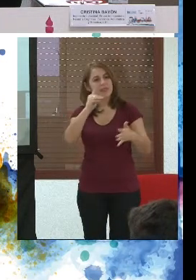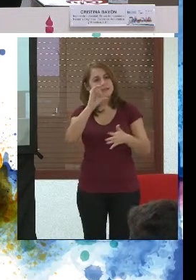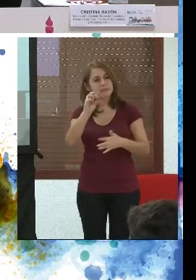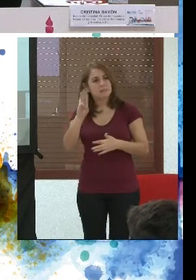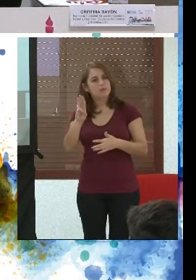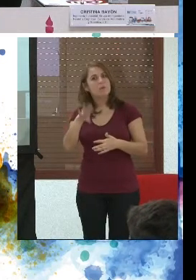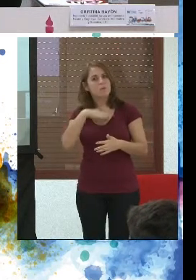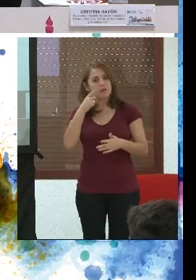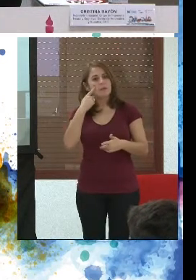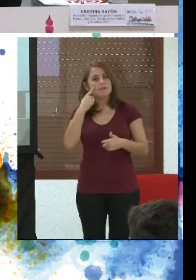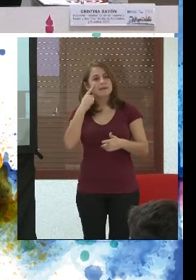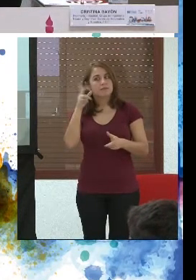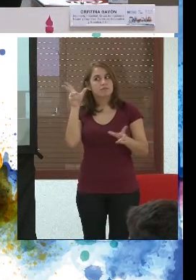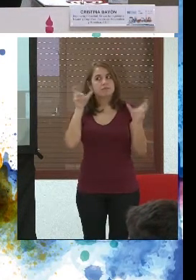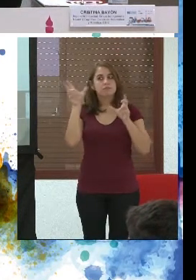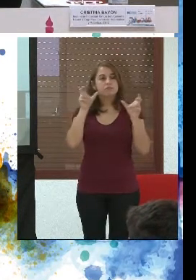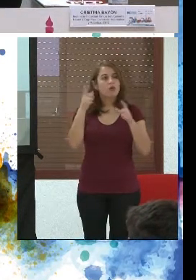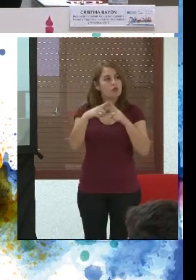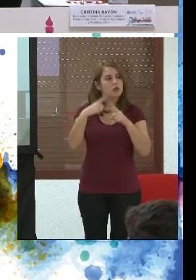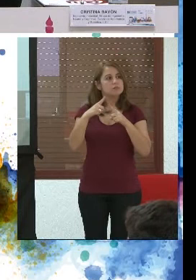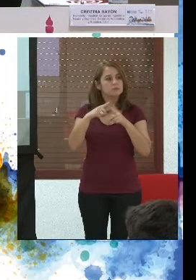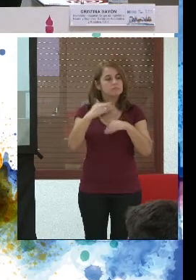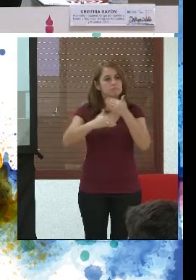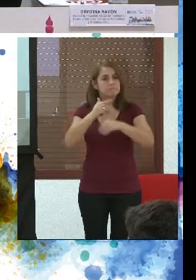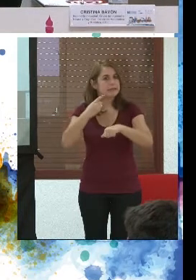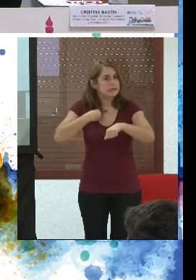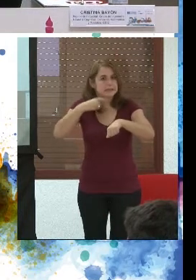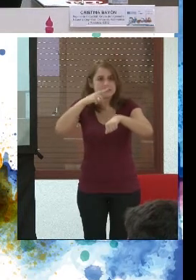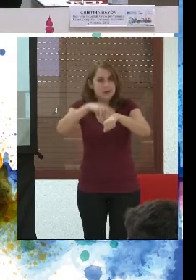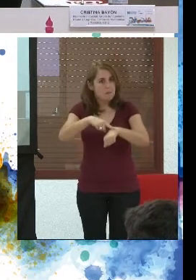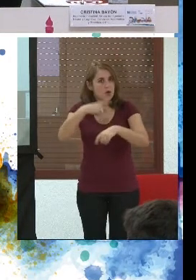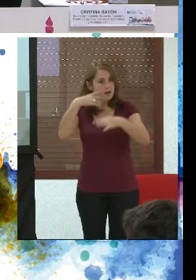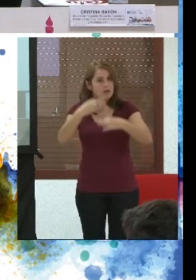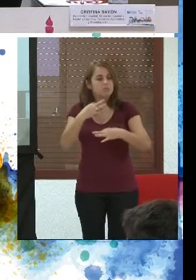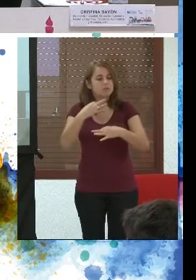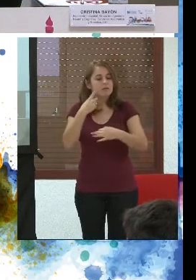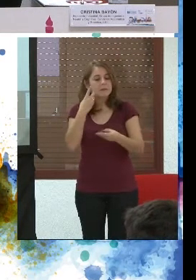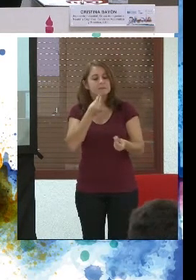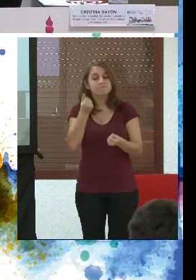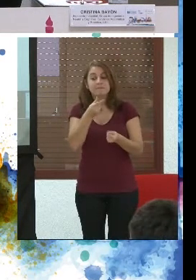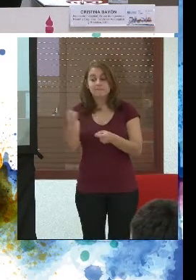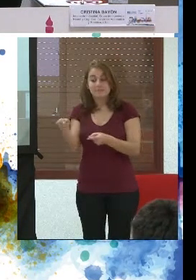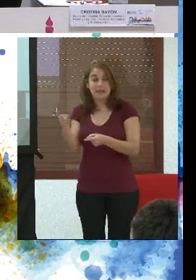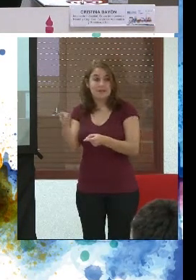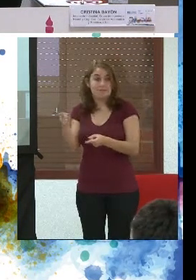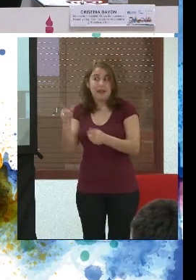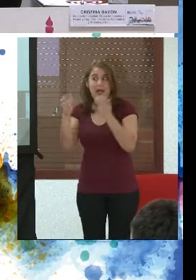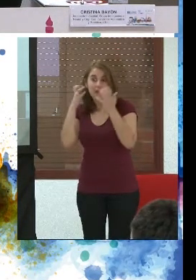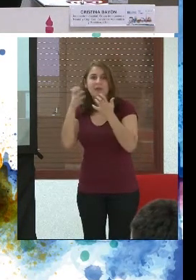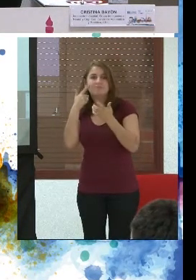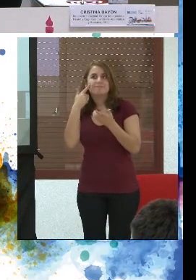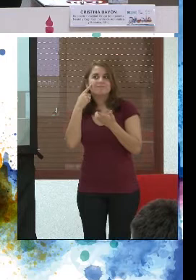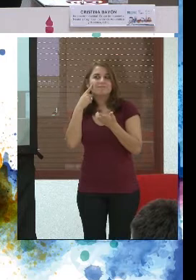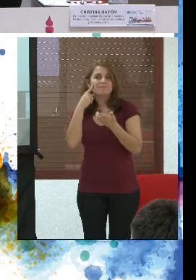a DSP, which allows us to process the signals in real time, and it gives us an idea of what